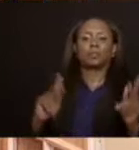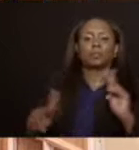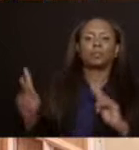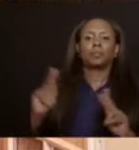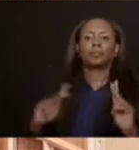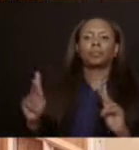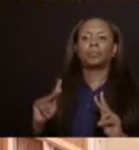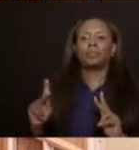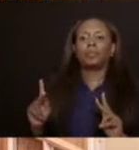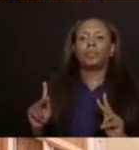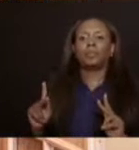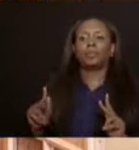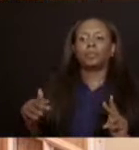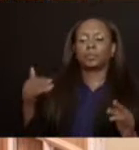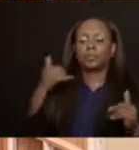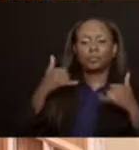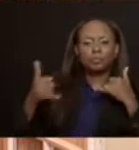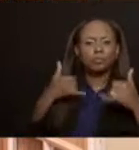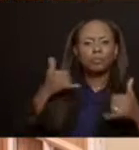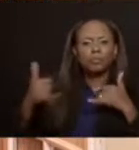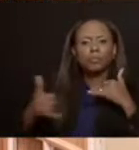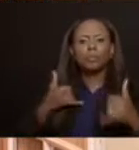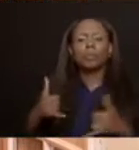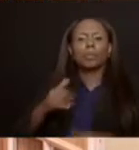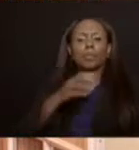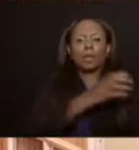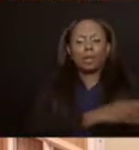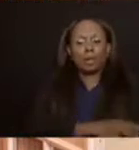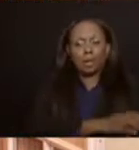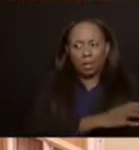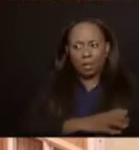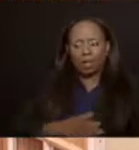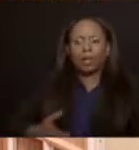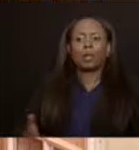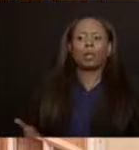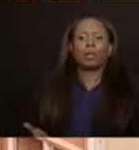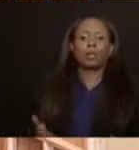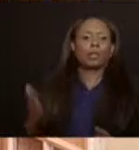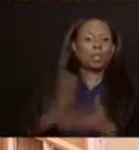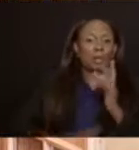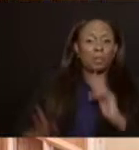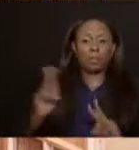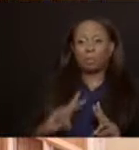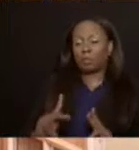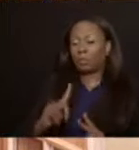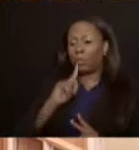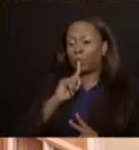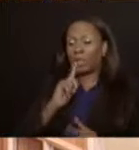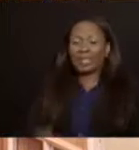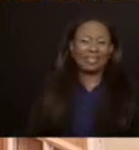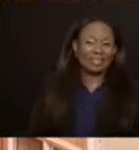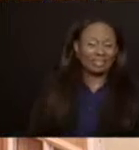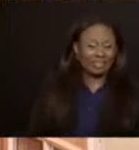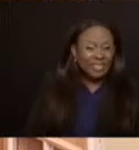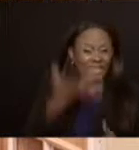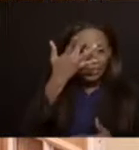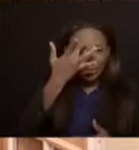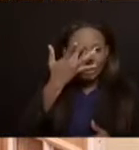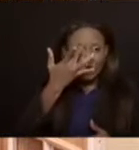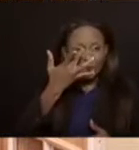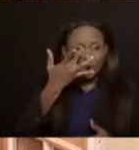polyclinics are also doing an initial triage to be able to see those who are really ill but that is then followed up with the more